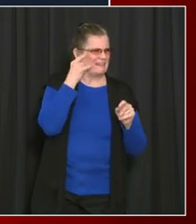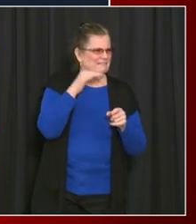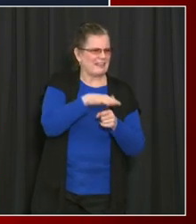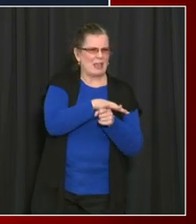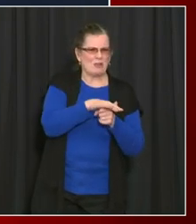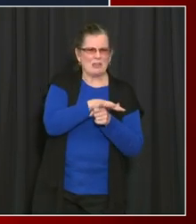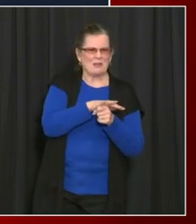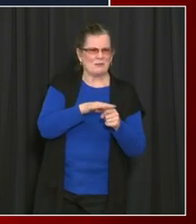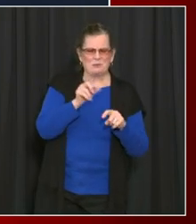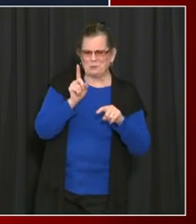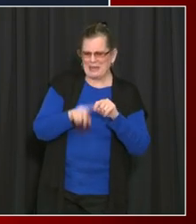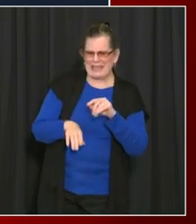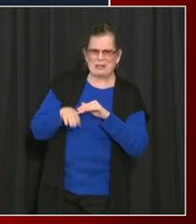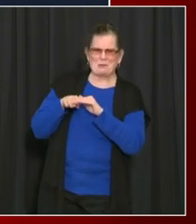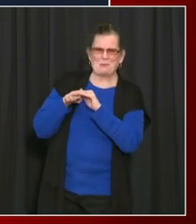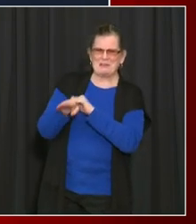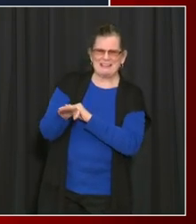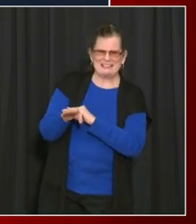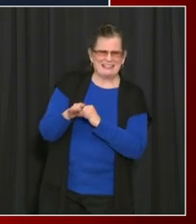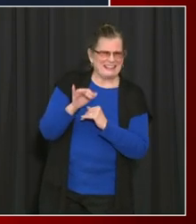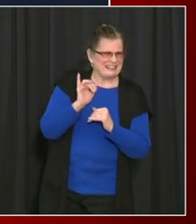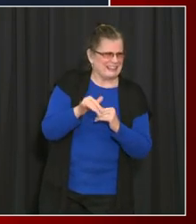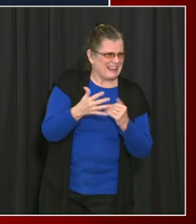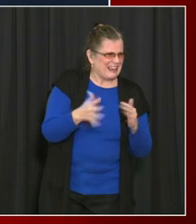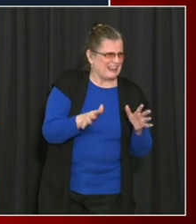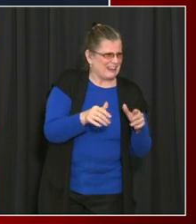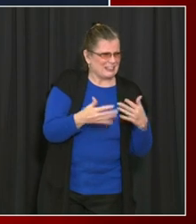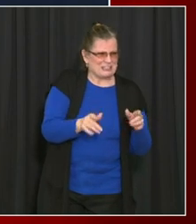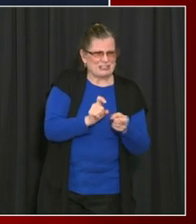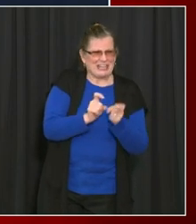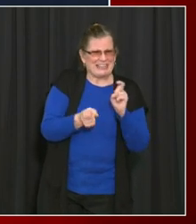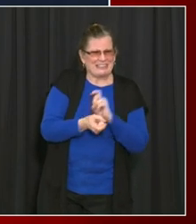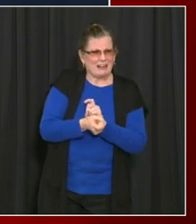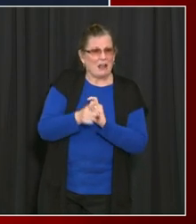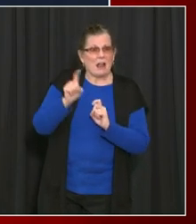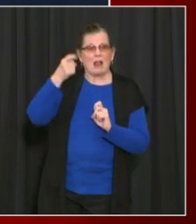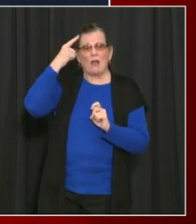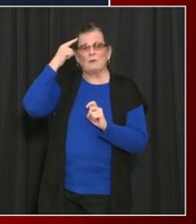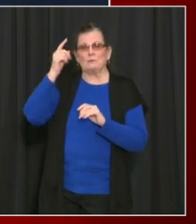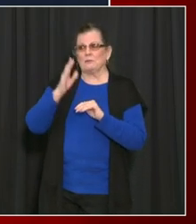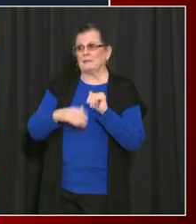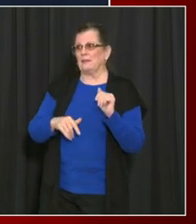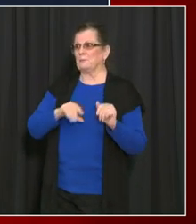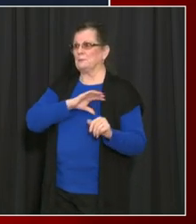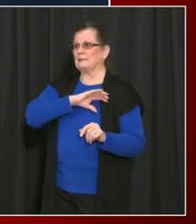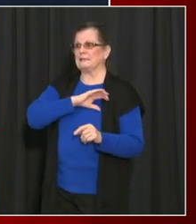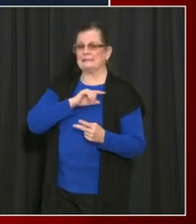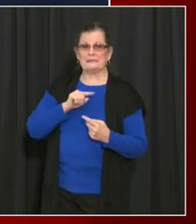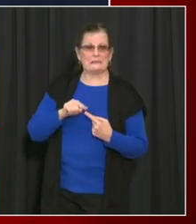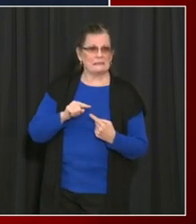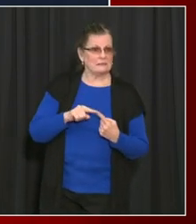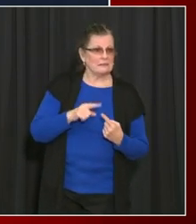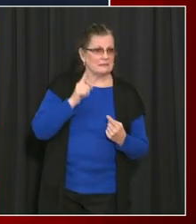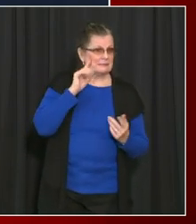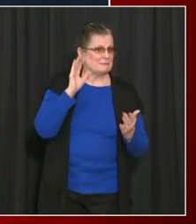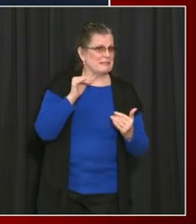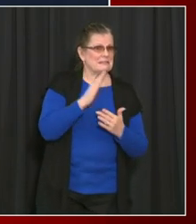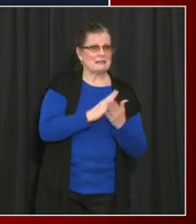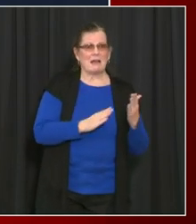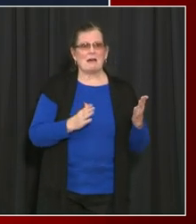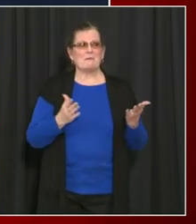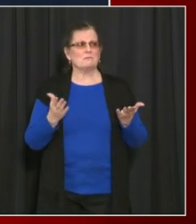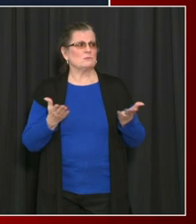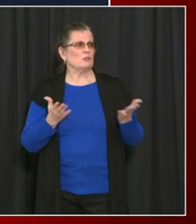into. Does any of that change? Is there any area of D.C. government other than a police station that you can walk into and expect some kind of